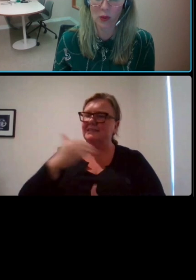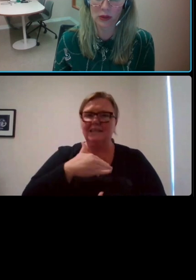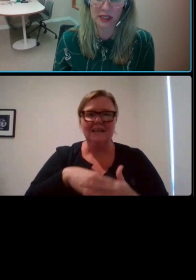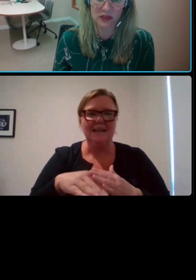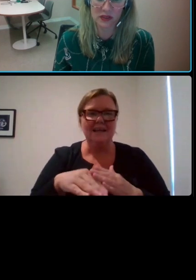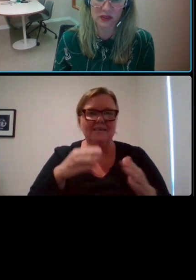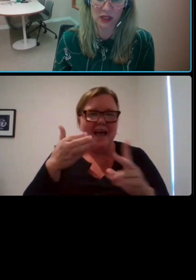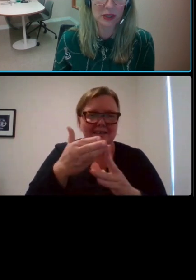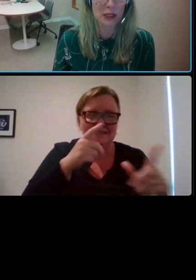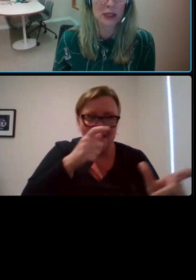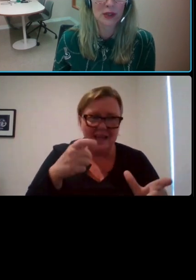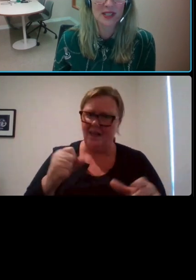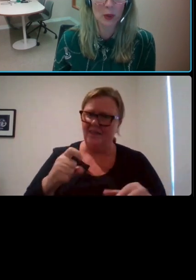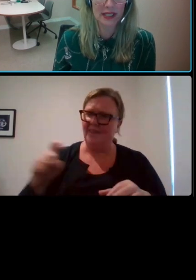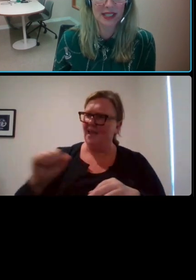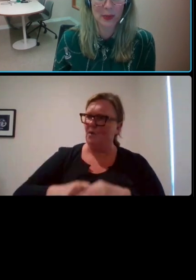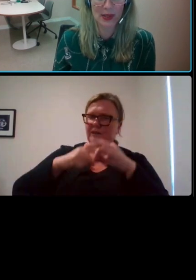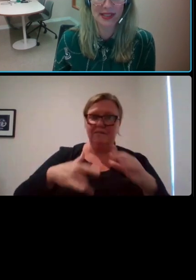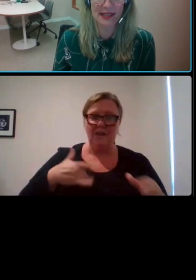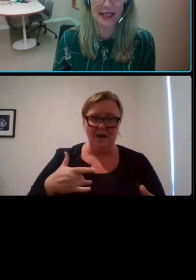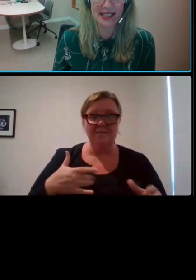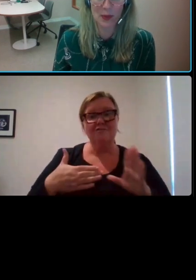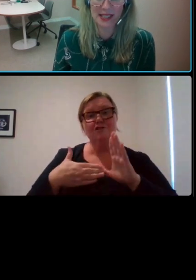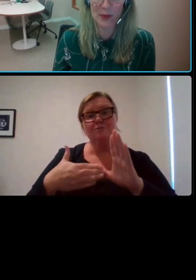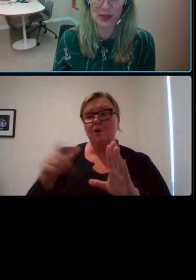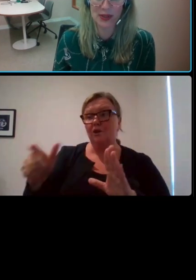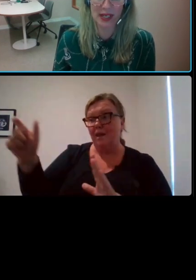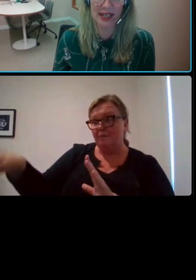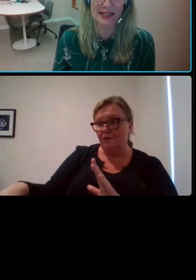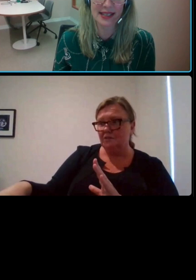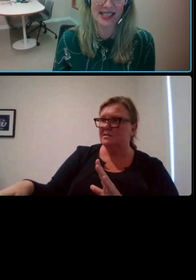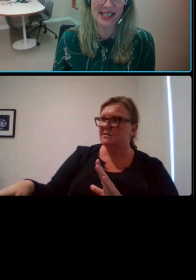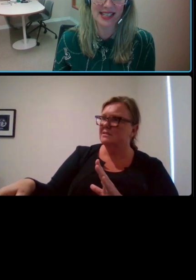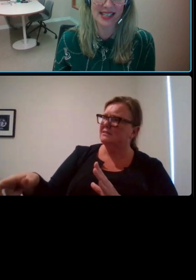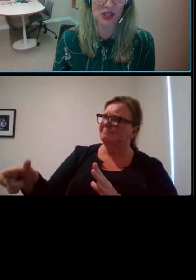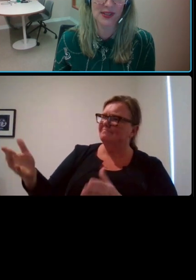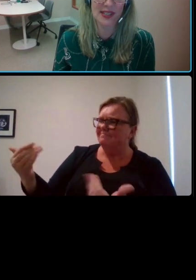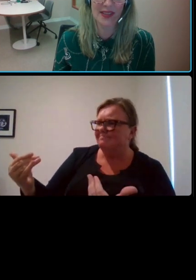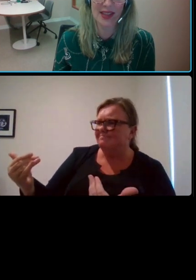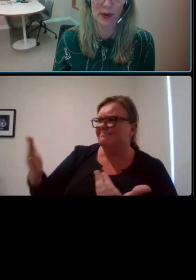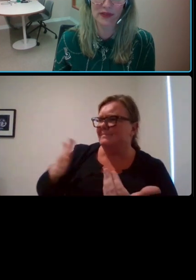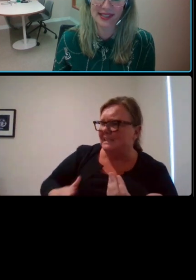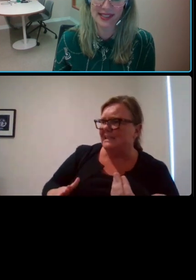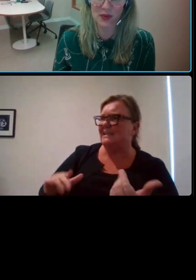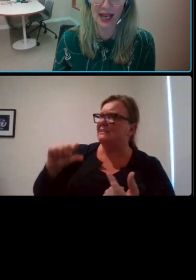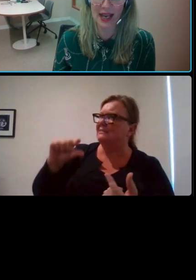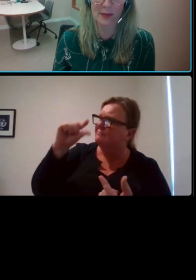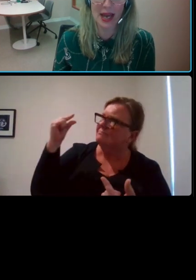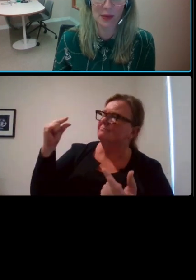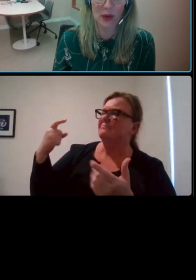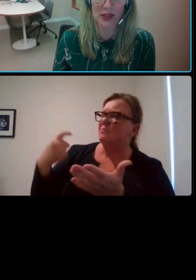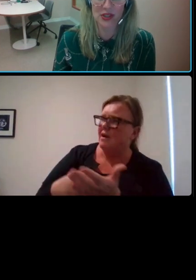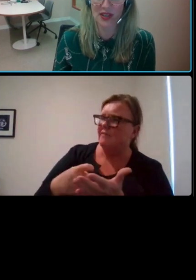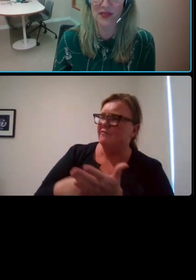care and their quality of life, responding to the person's expressed personal needs, aspirations and their preferences